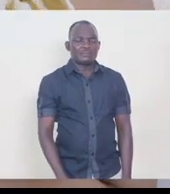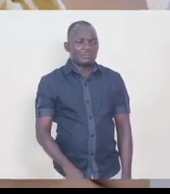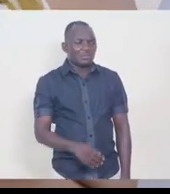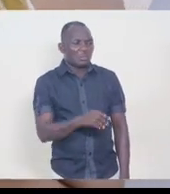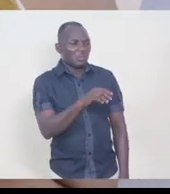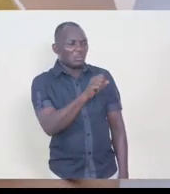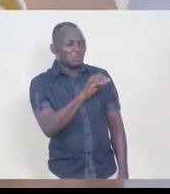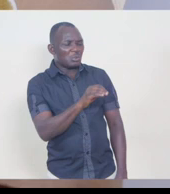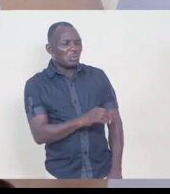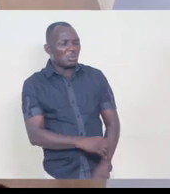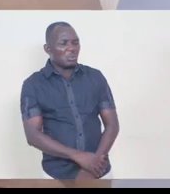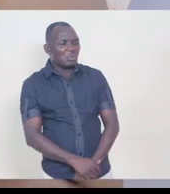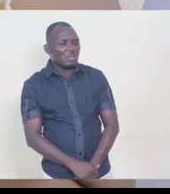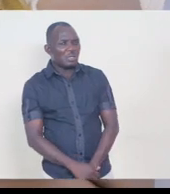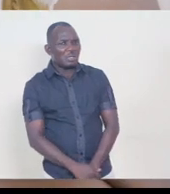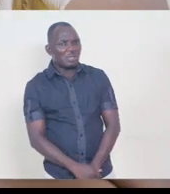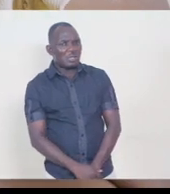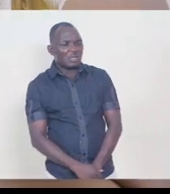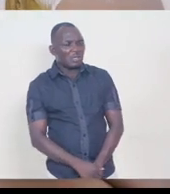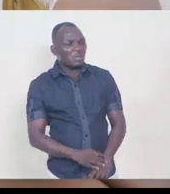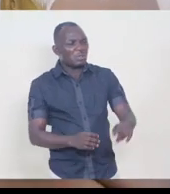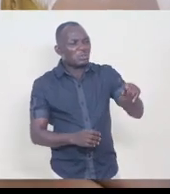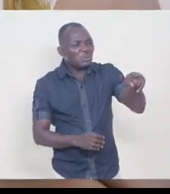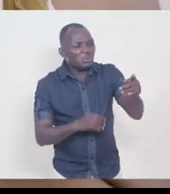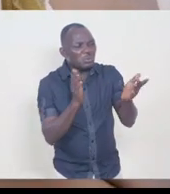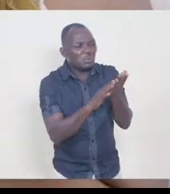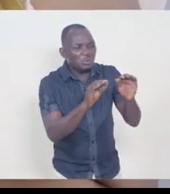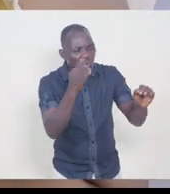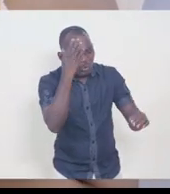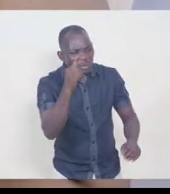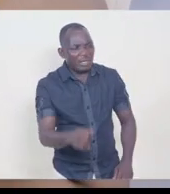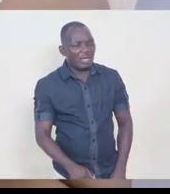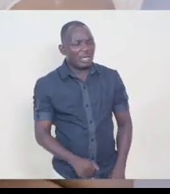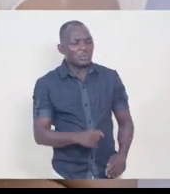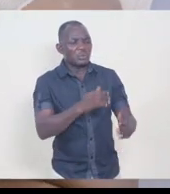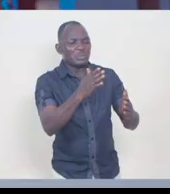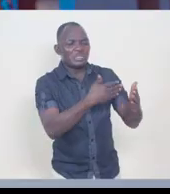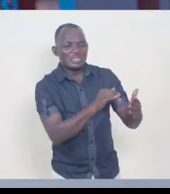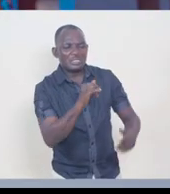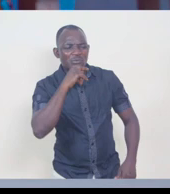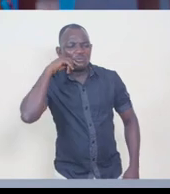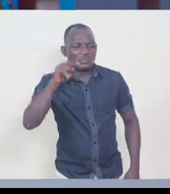So why are you not in school? I mean, you speak so well.